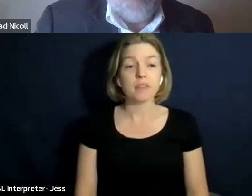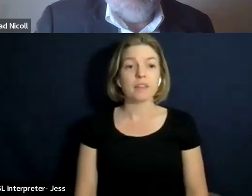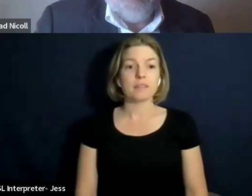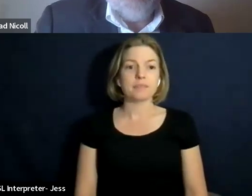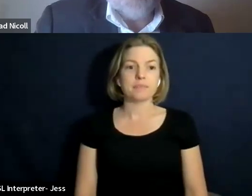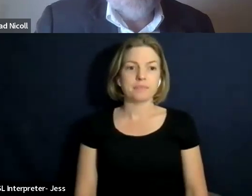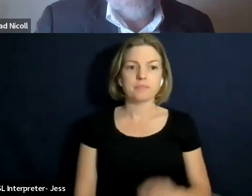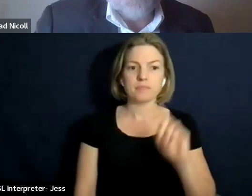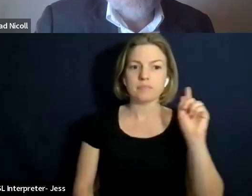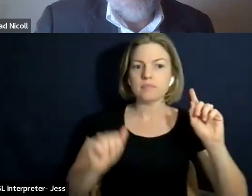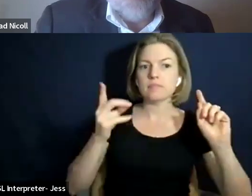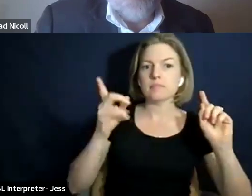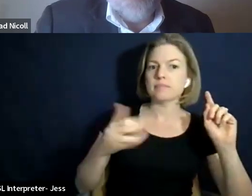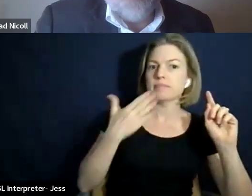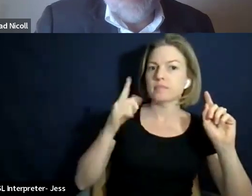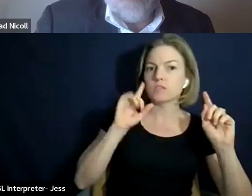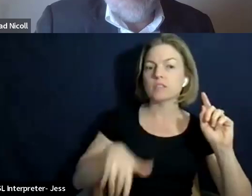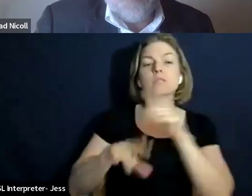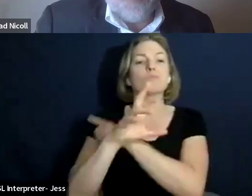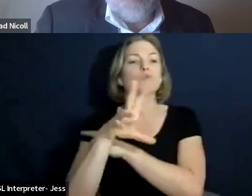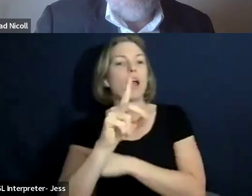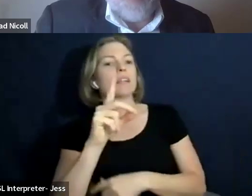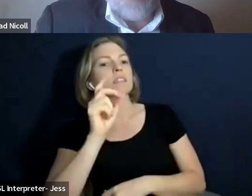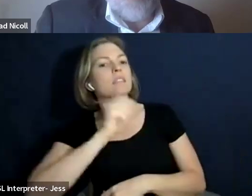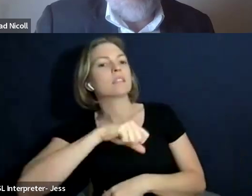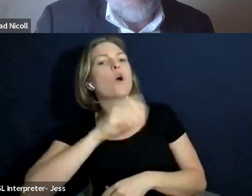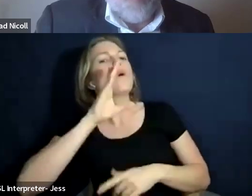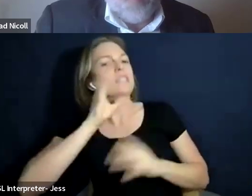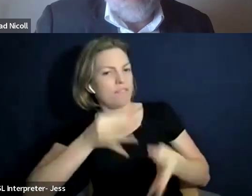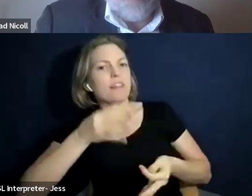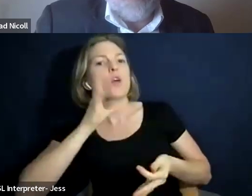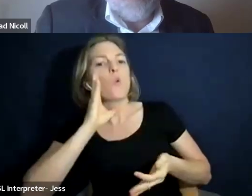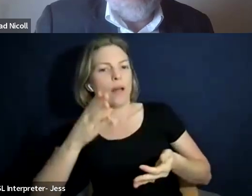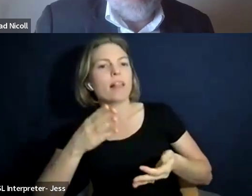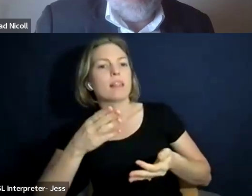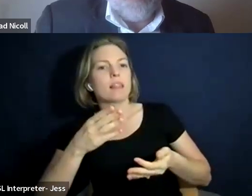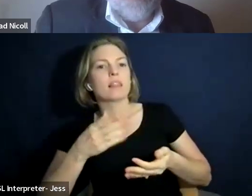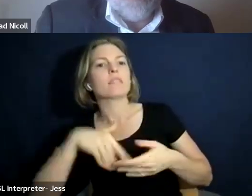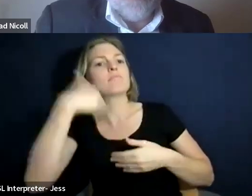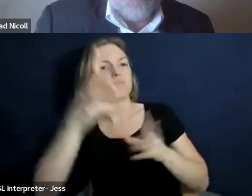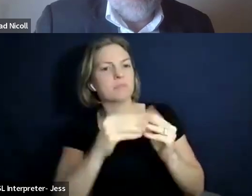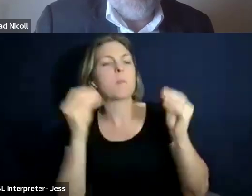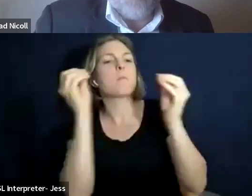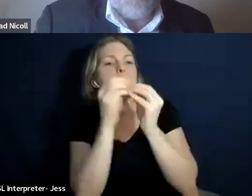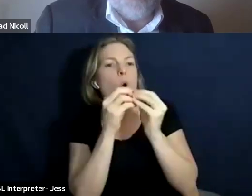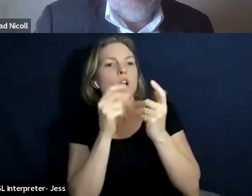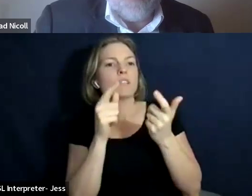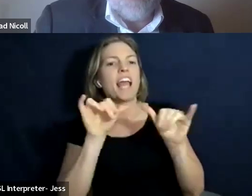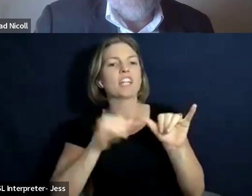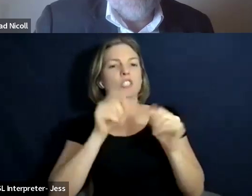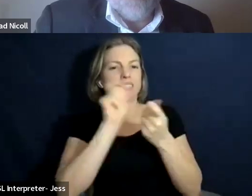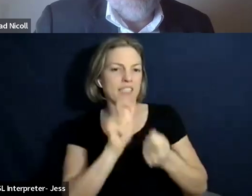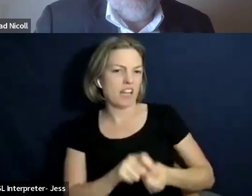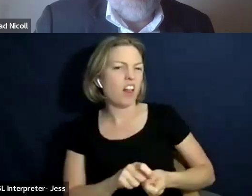Thank you. Thank you for that. Yes, we will definitely come back with more, let's call it engineering